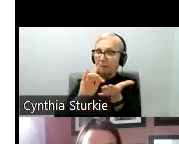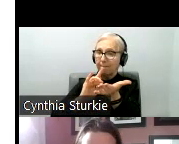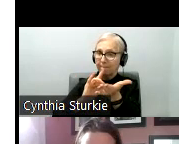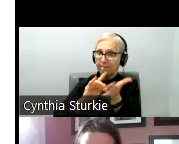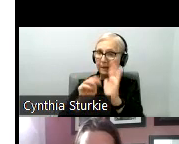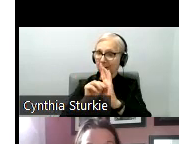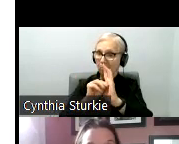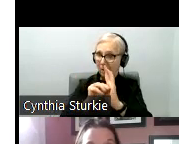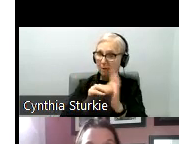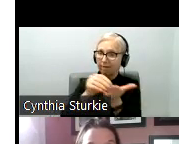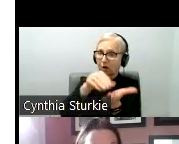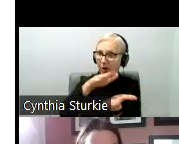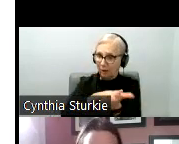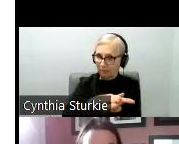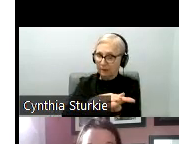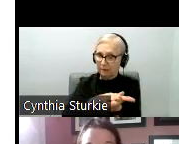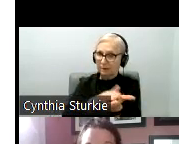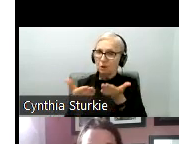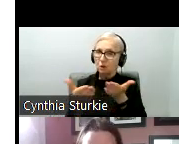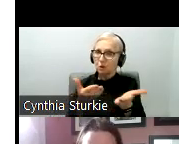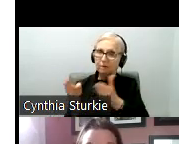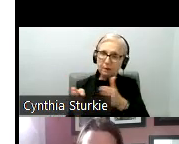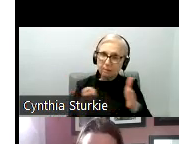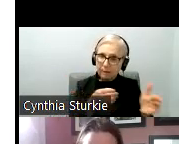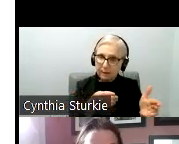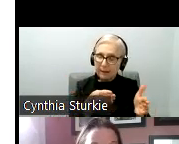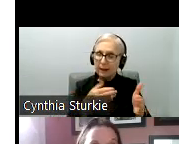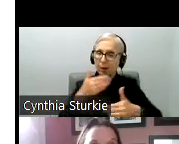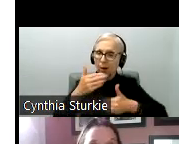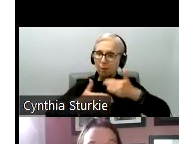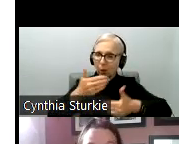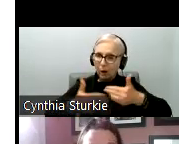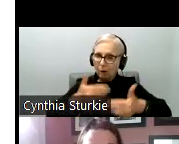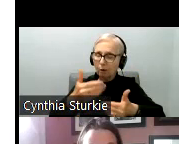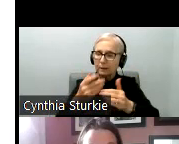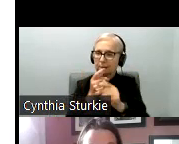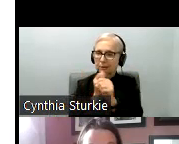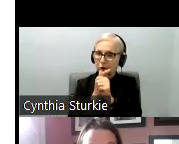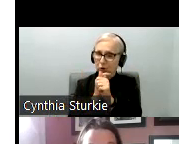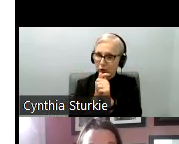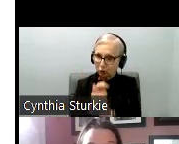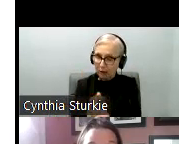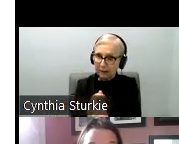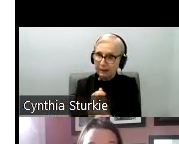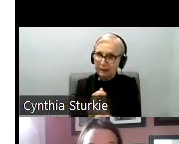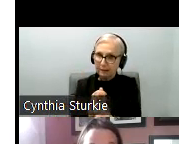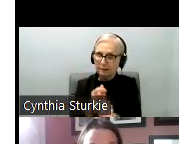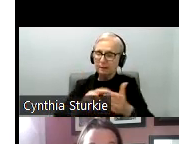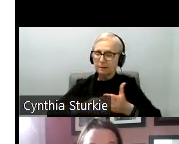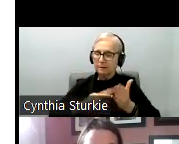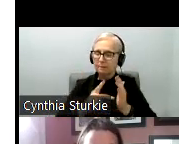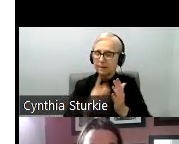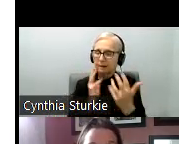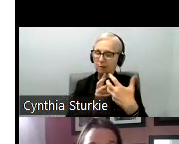for documentation, service plans, progress tracking. All of that really is meant to fit